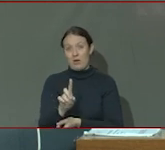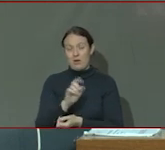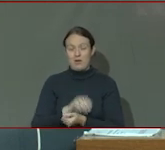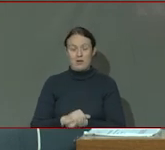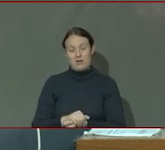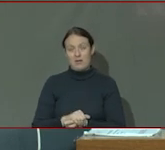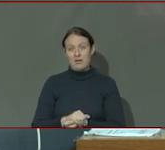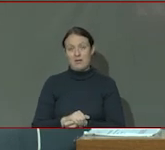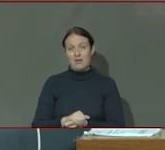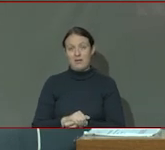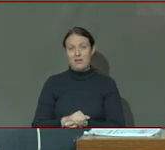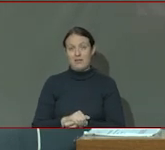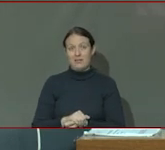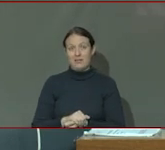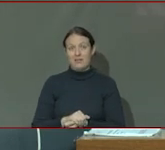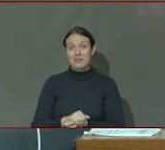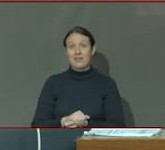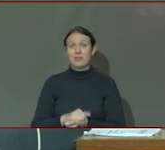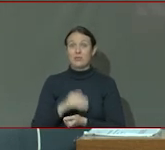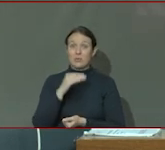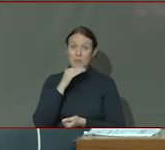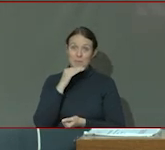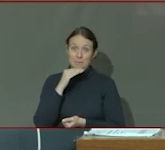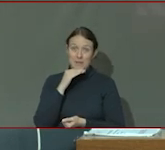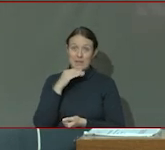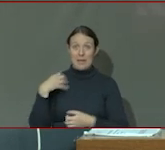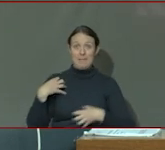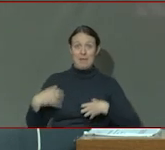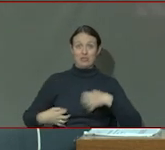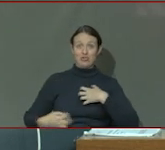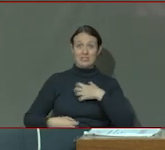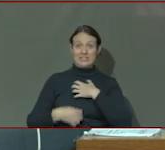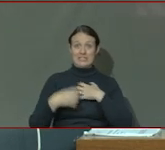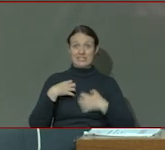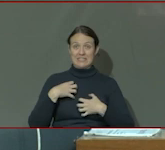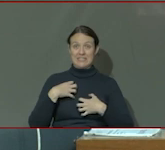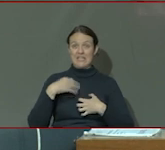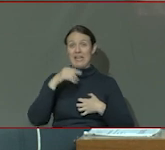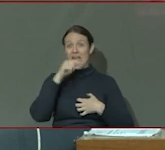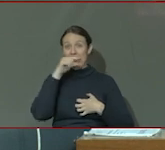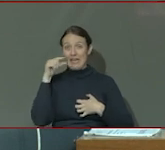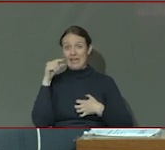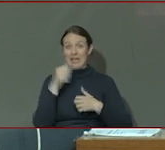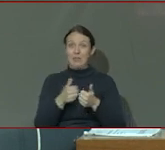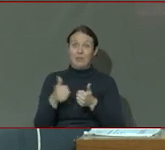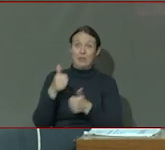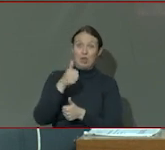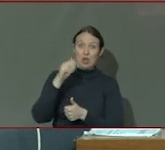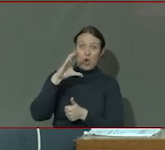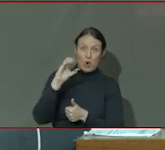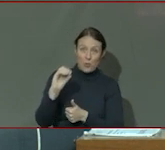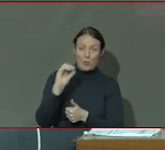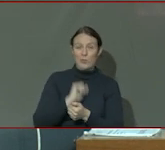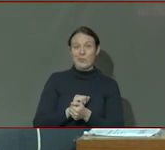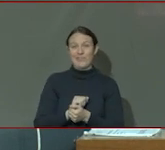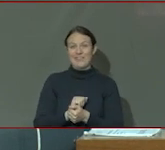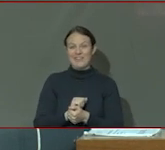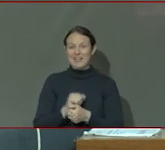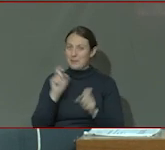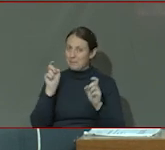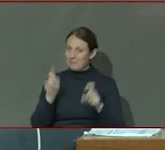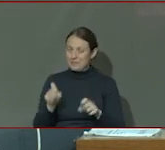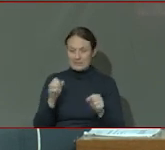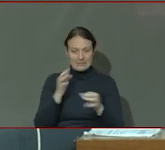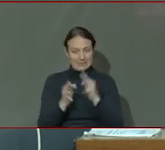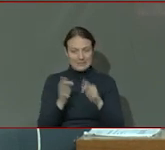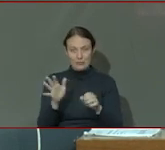F1. Hence, there's patches, and this is called co-dominance. You see, you say as much as you can.